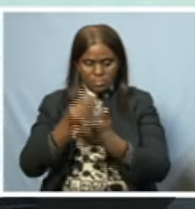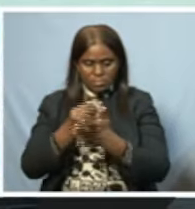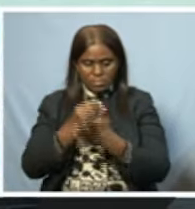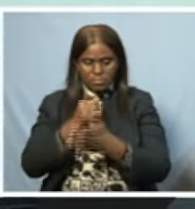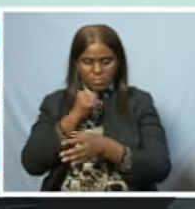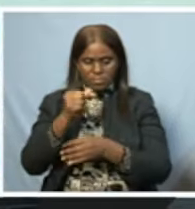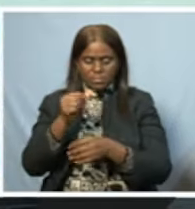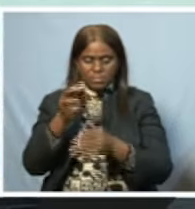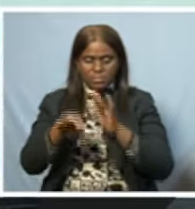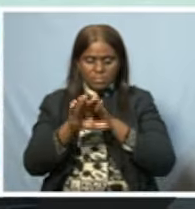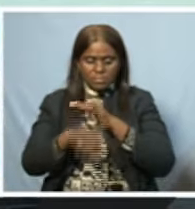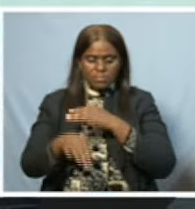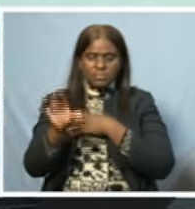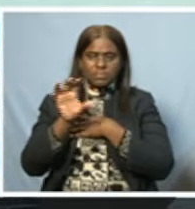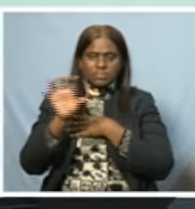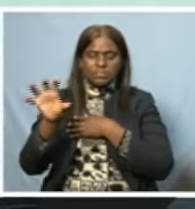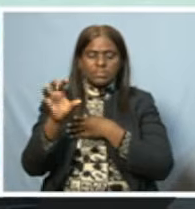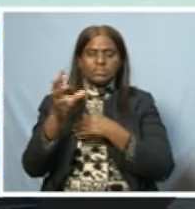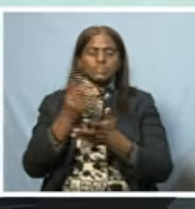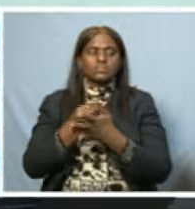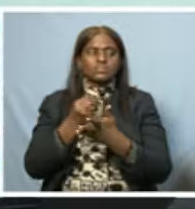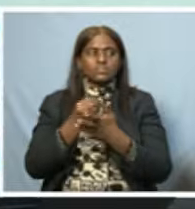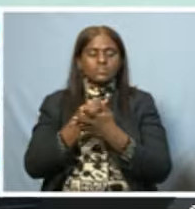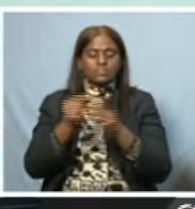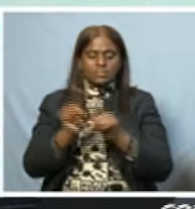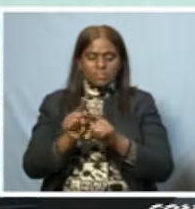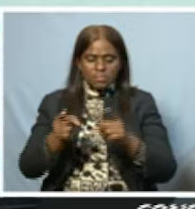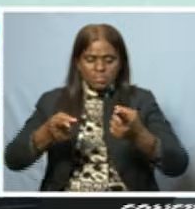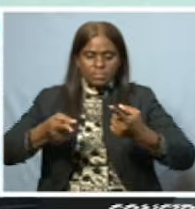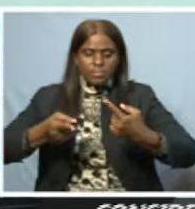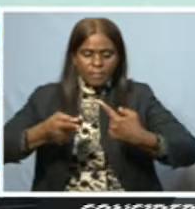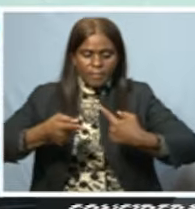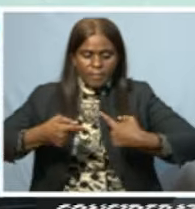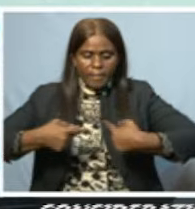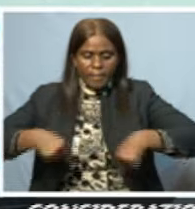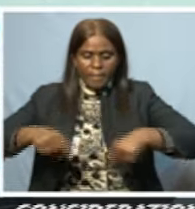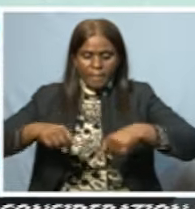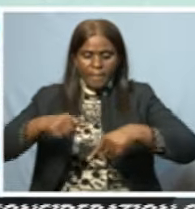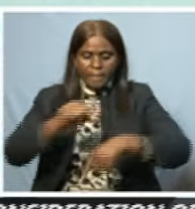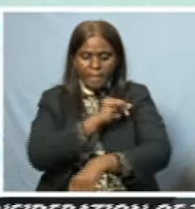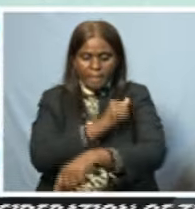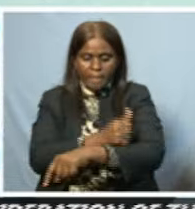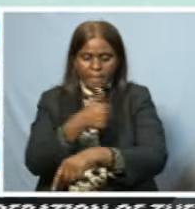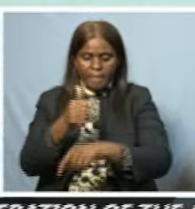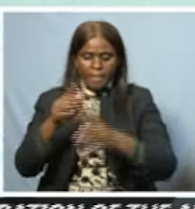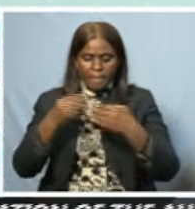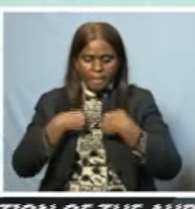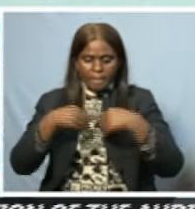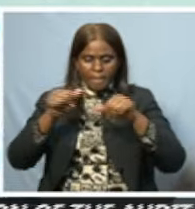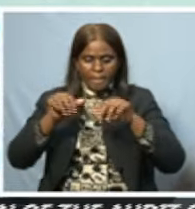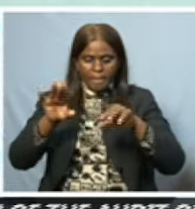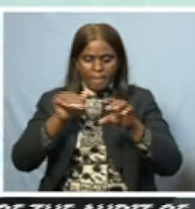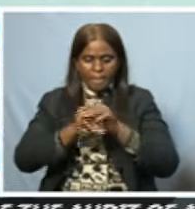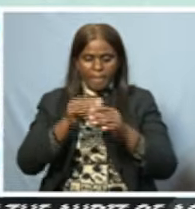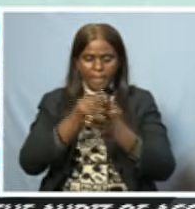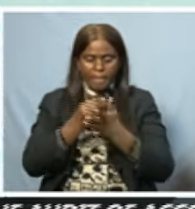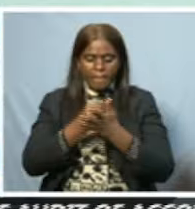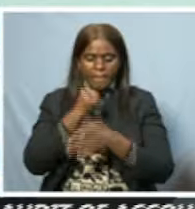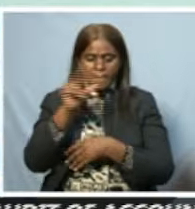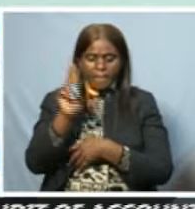under sector grant. The local authority acknowledges the auditor's finding on unspent